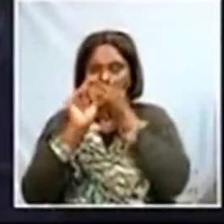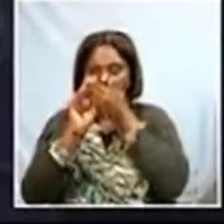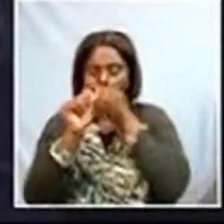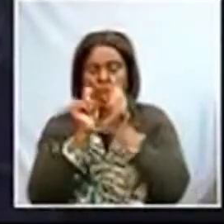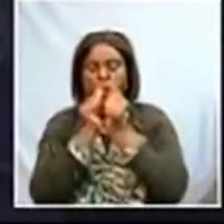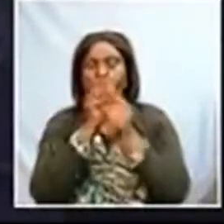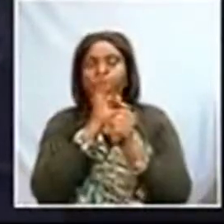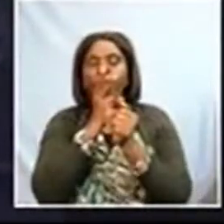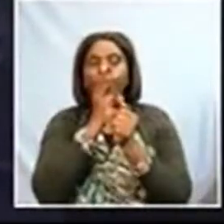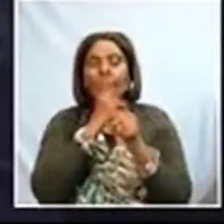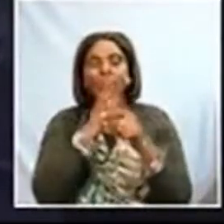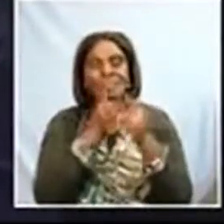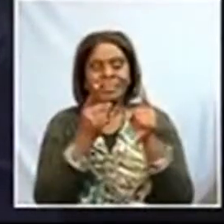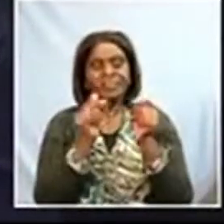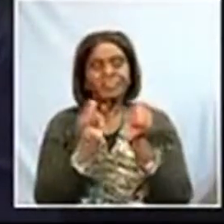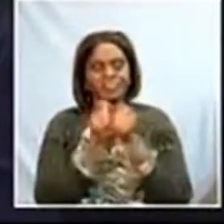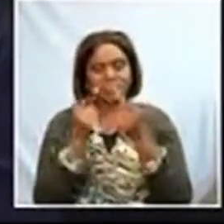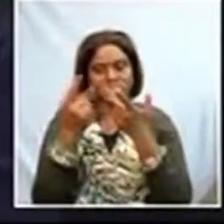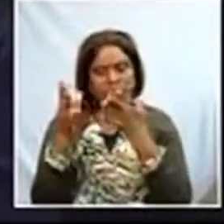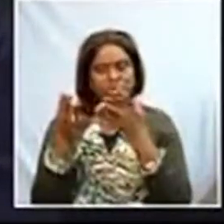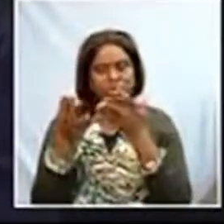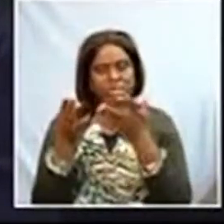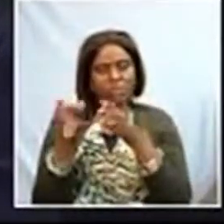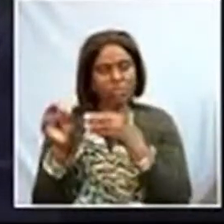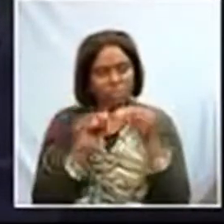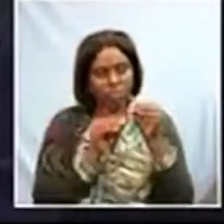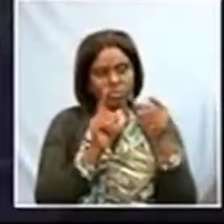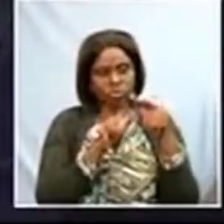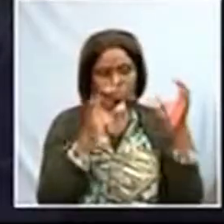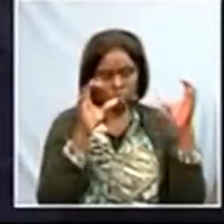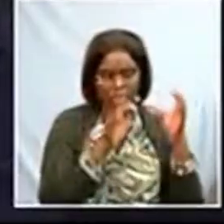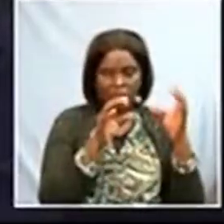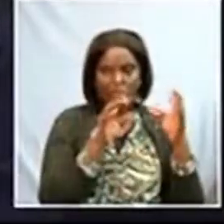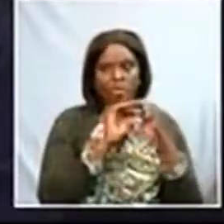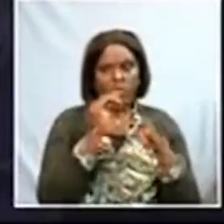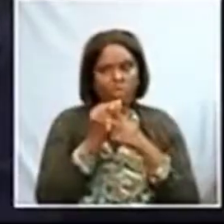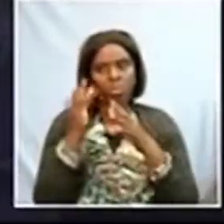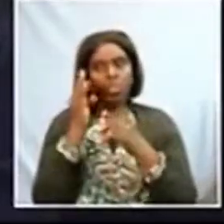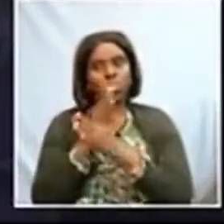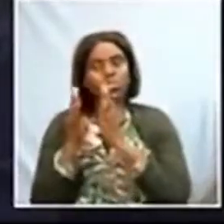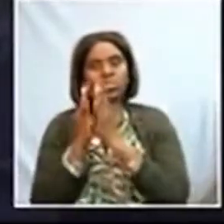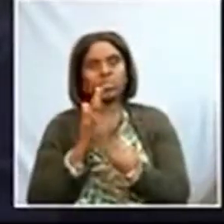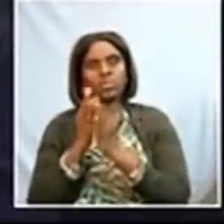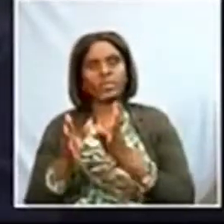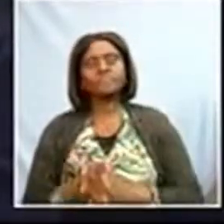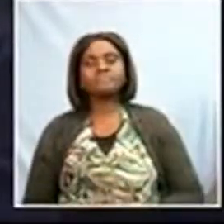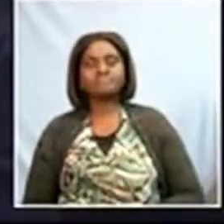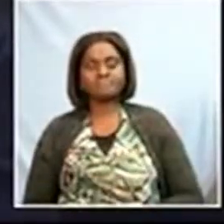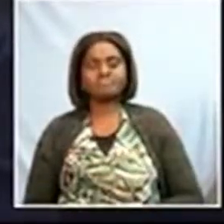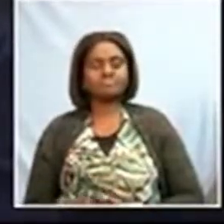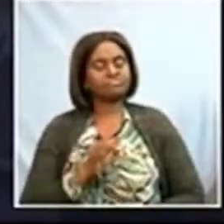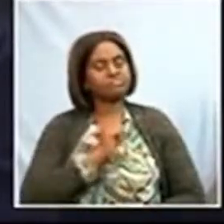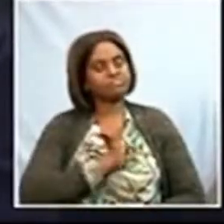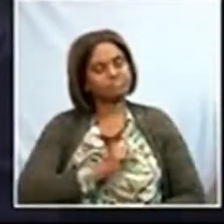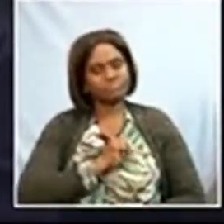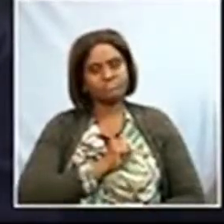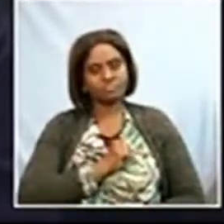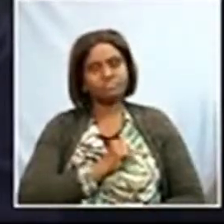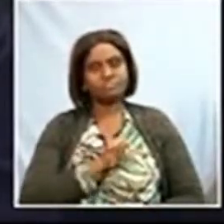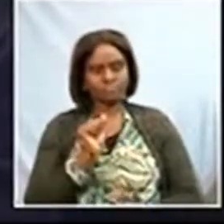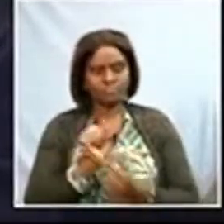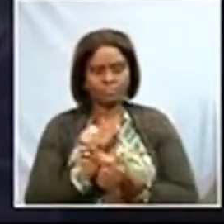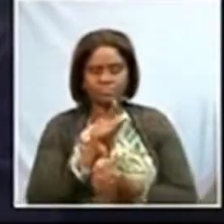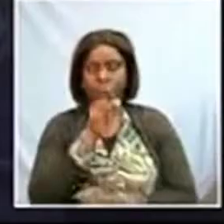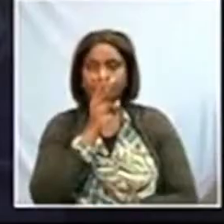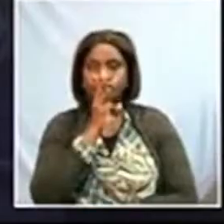different. So the loss has to either move to the council or the contractor. So it's unfortunate, but with